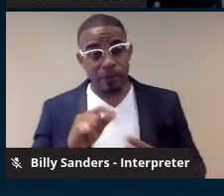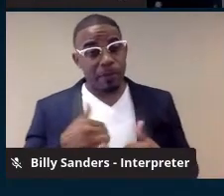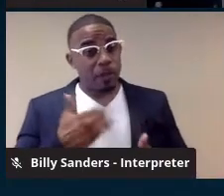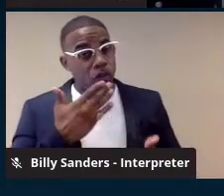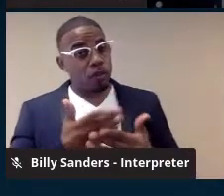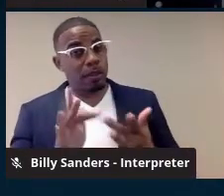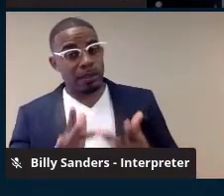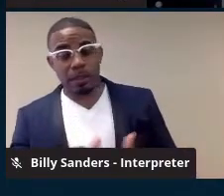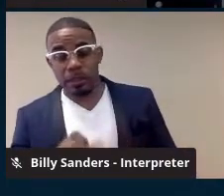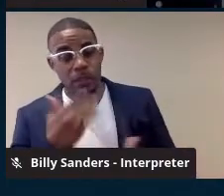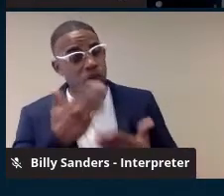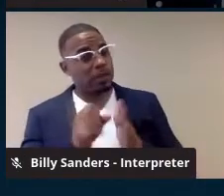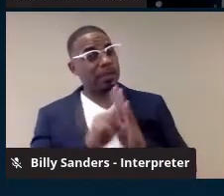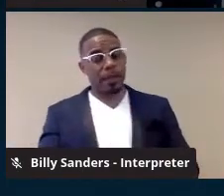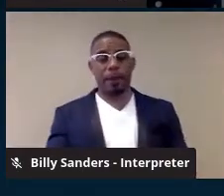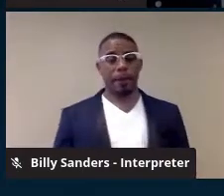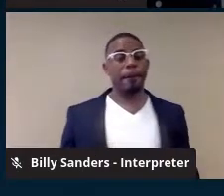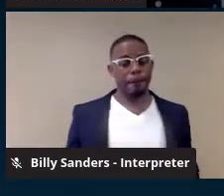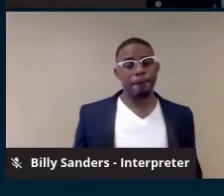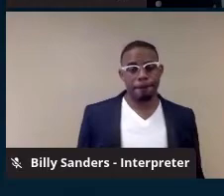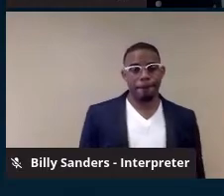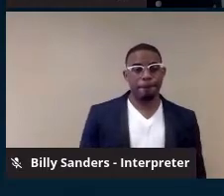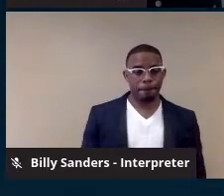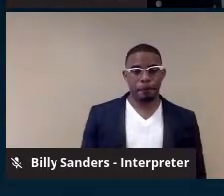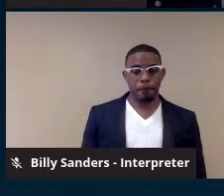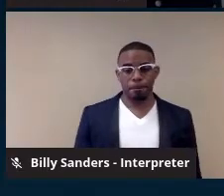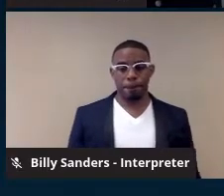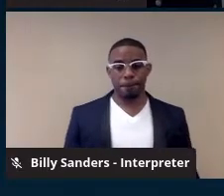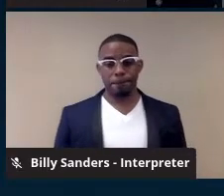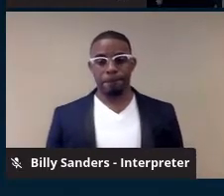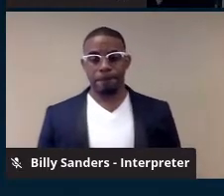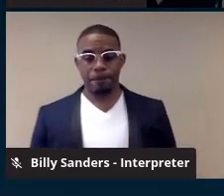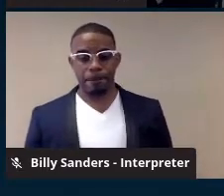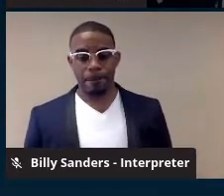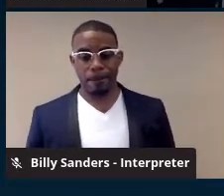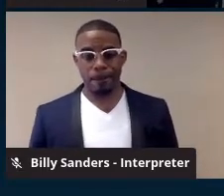sign of a strong community.